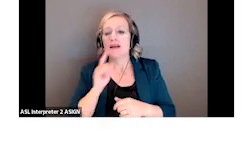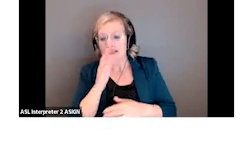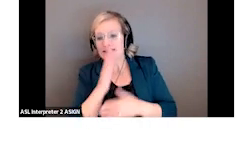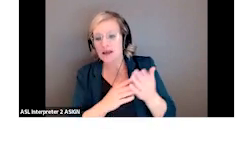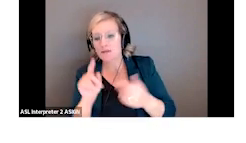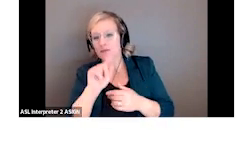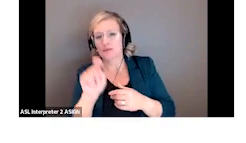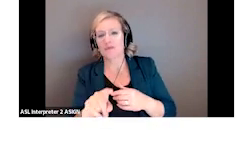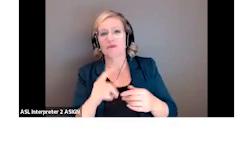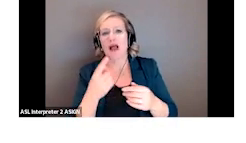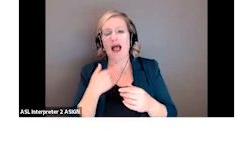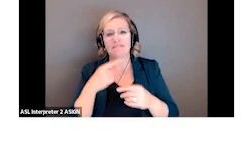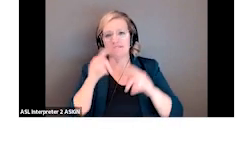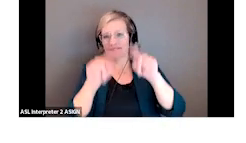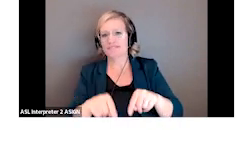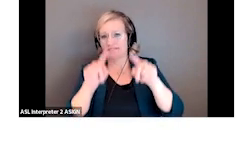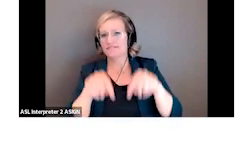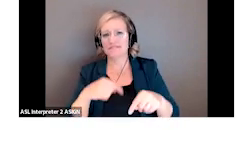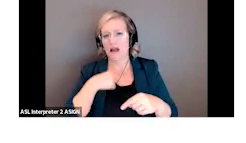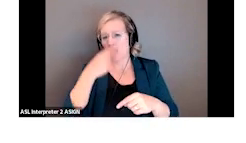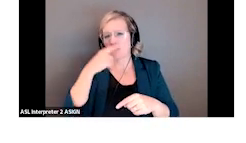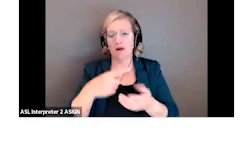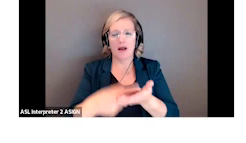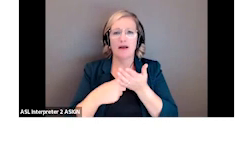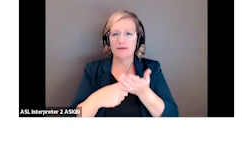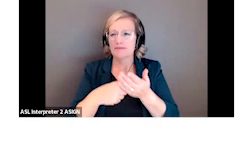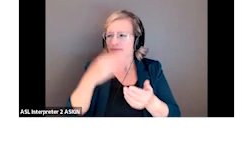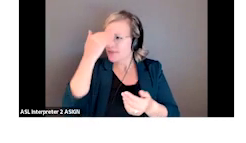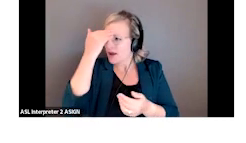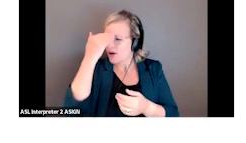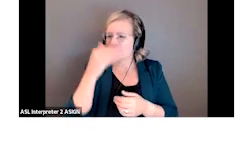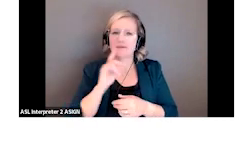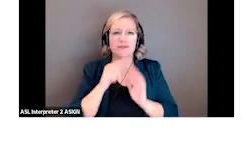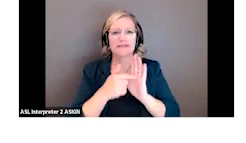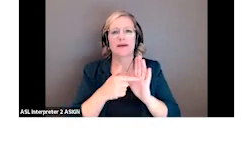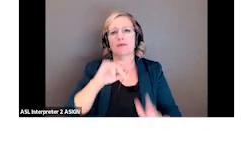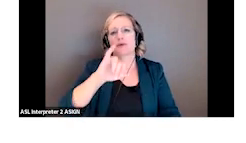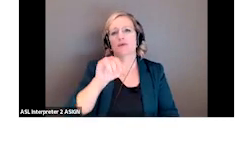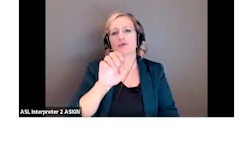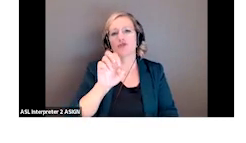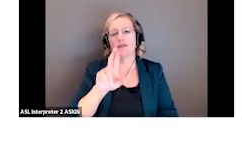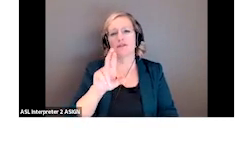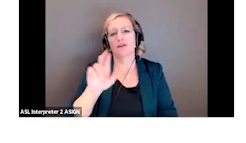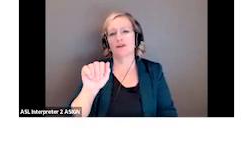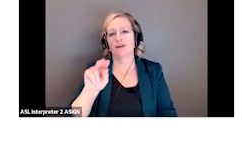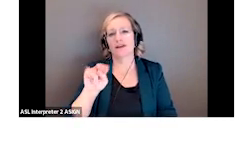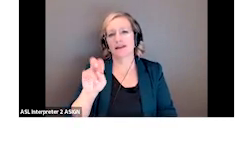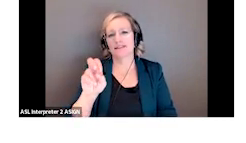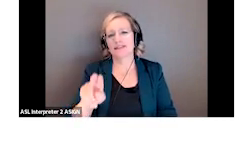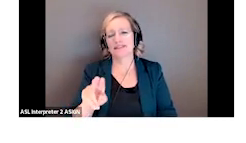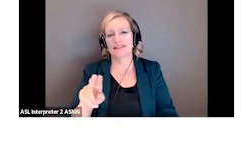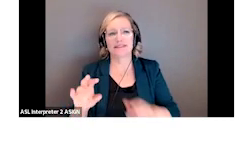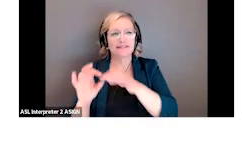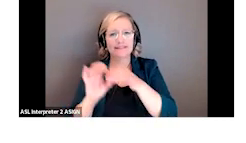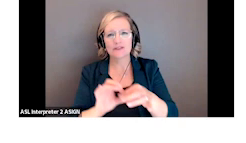listings, Jennifer Aniston, I think is tied with Organica, I think, and you see, various celebrities that are